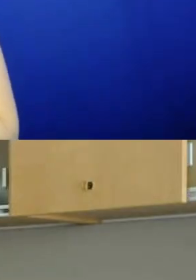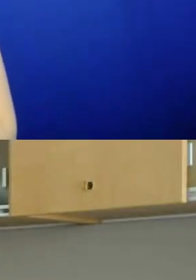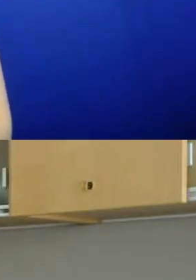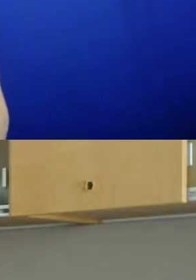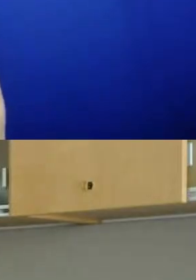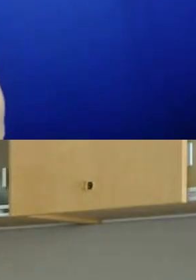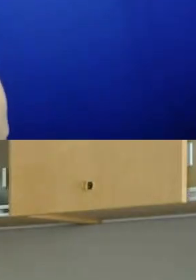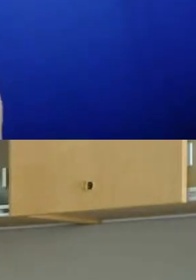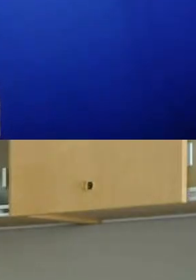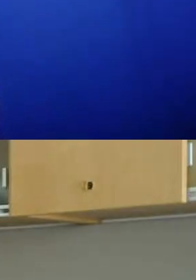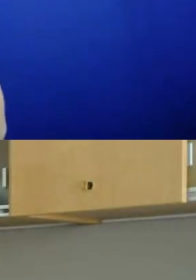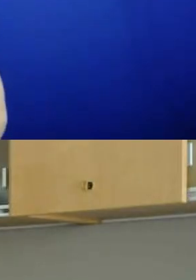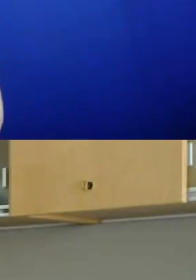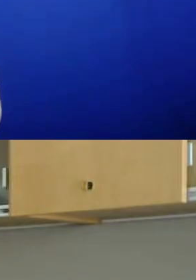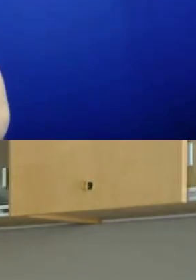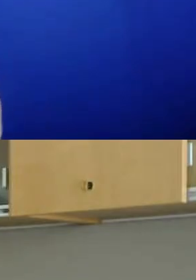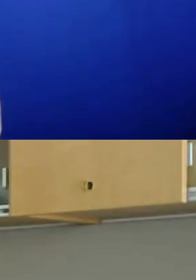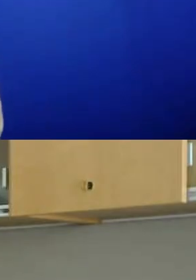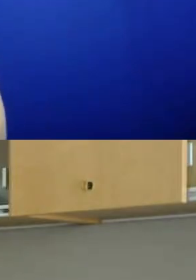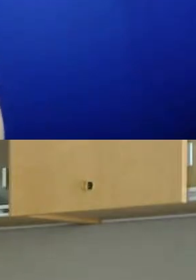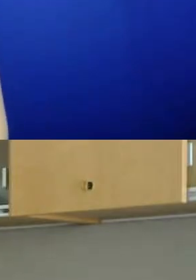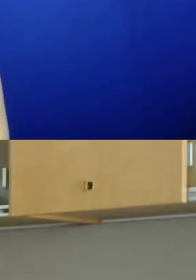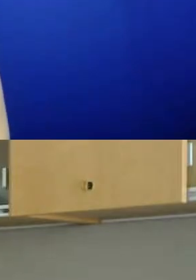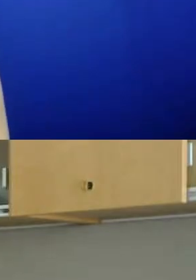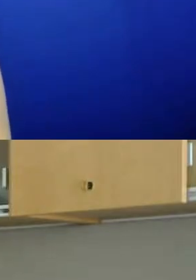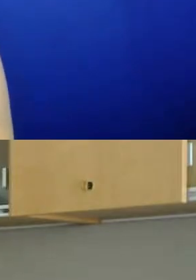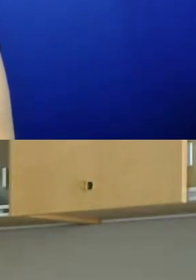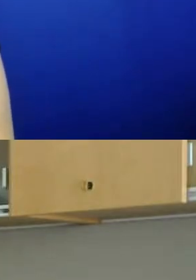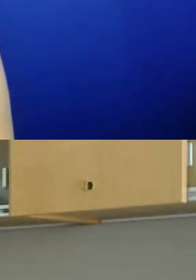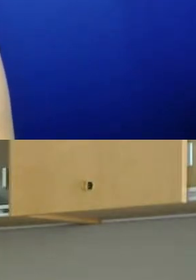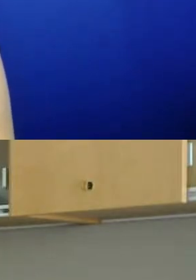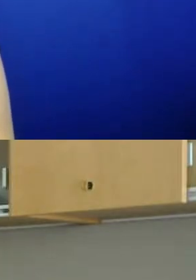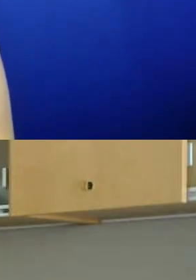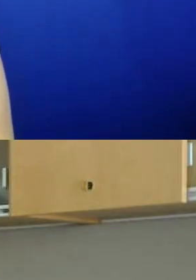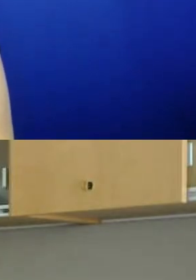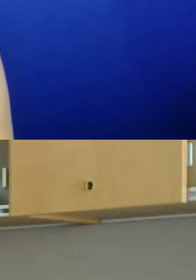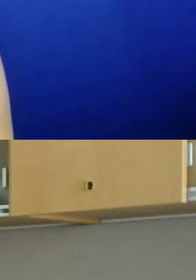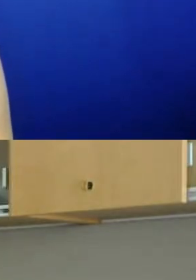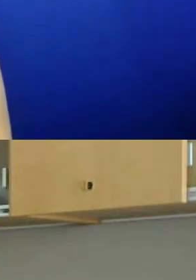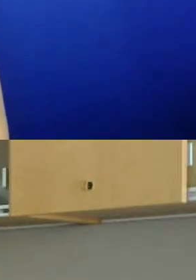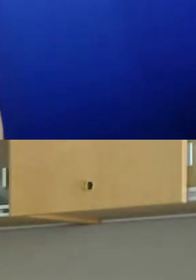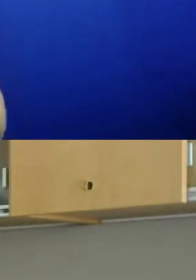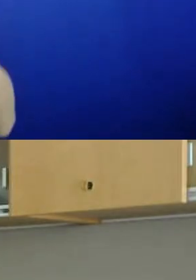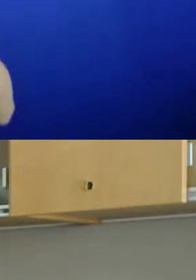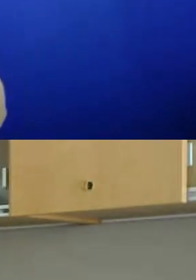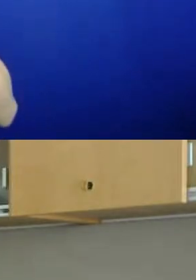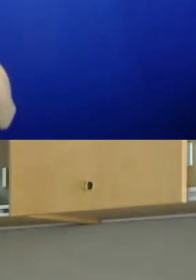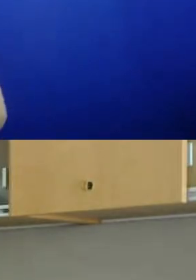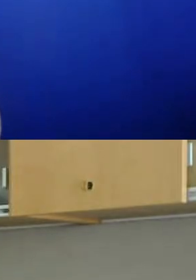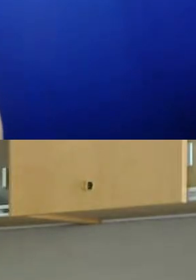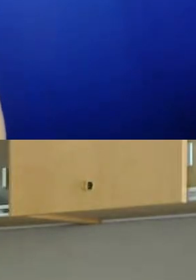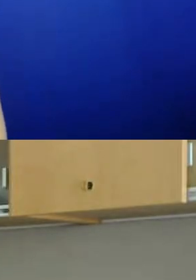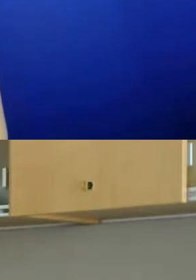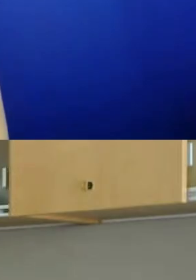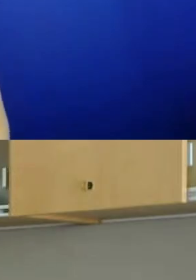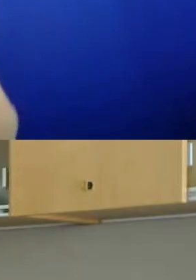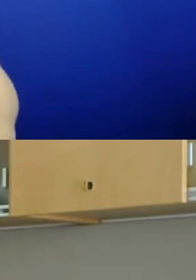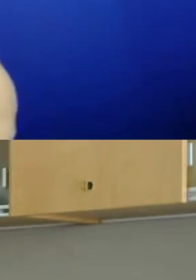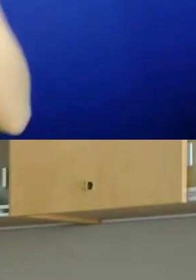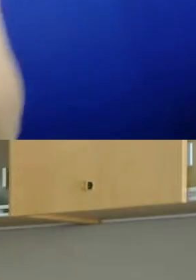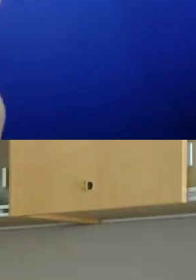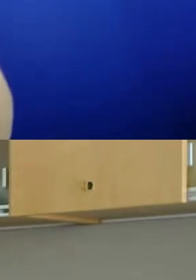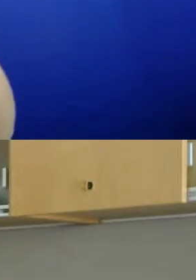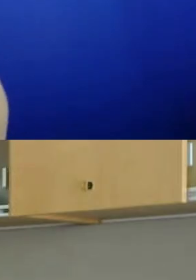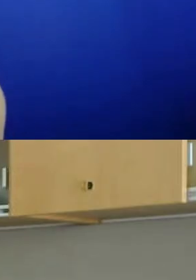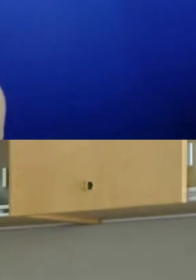licensed practitioner. All right, great answer. Let's see. Can you